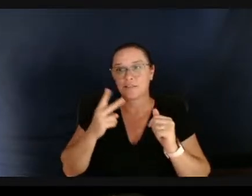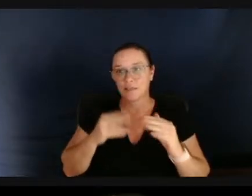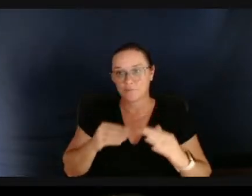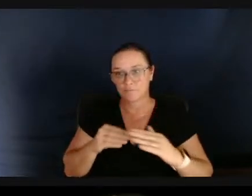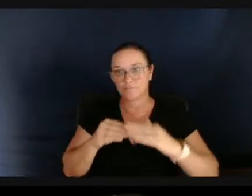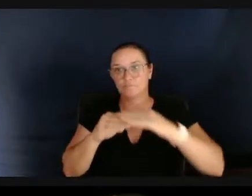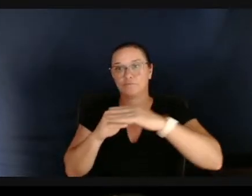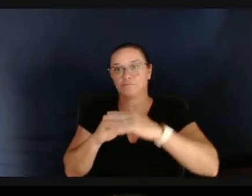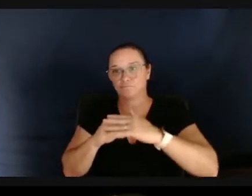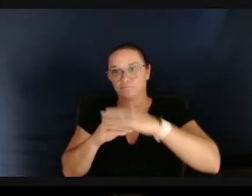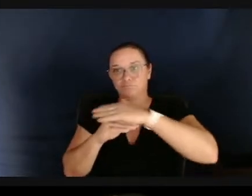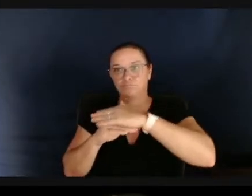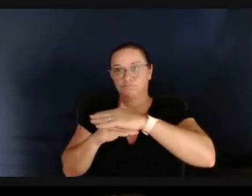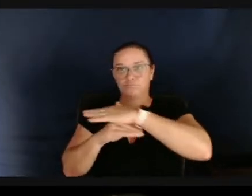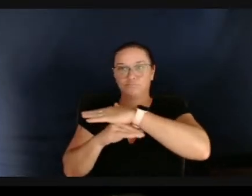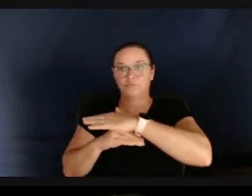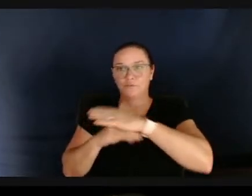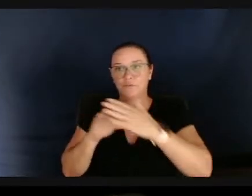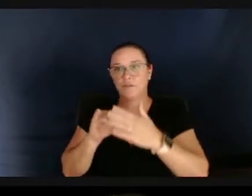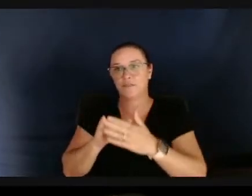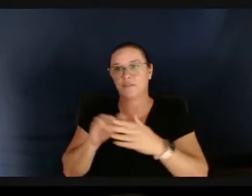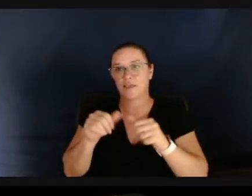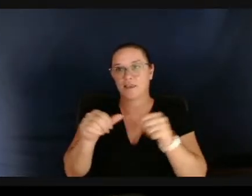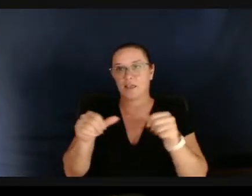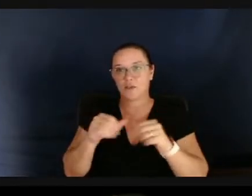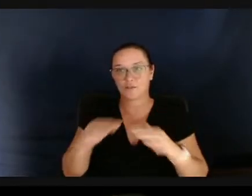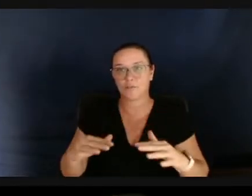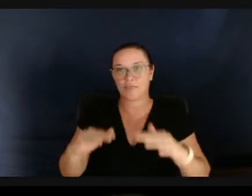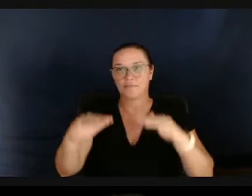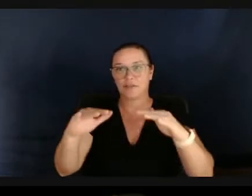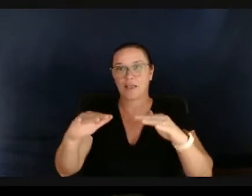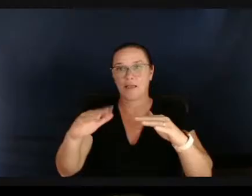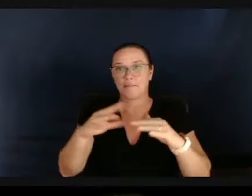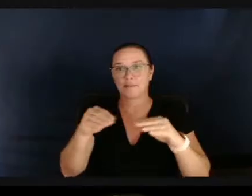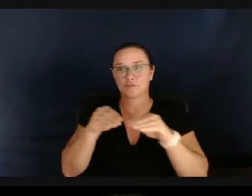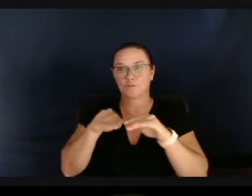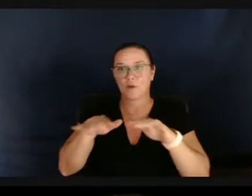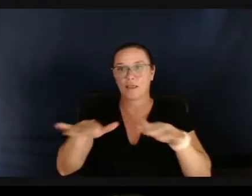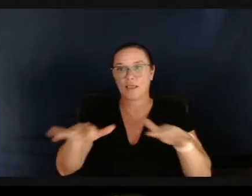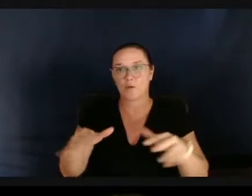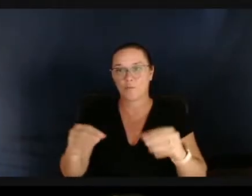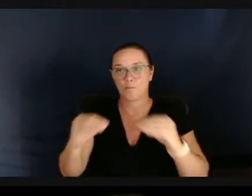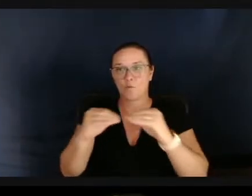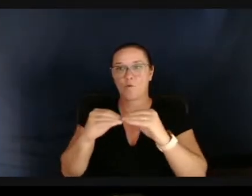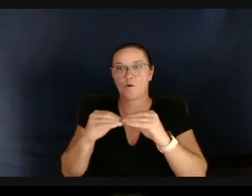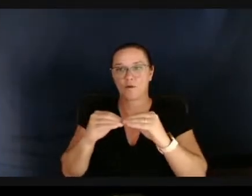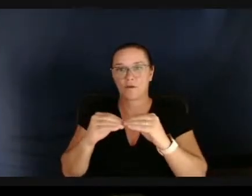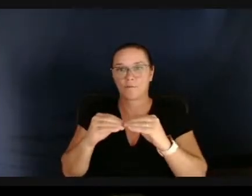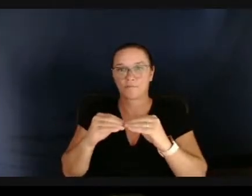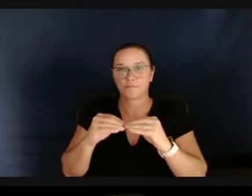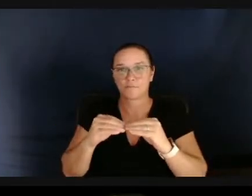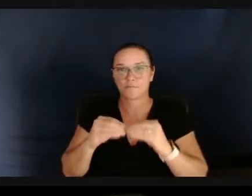whole pancake's been lifting upwards and spreading out further towards the right here.